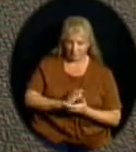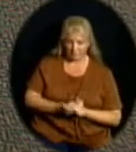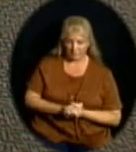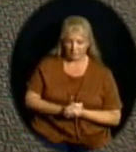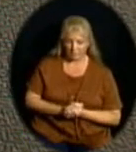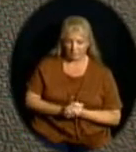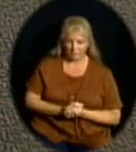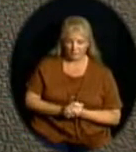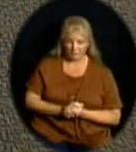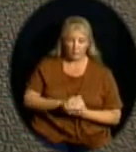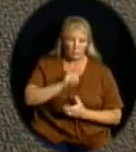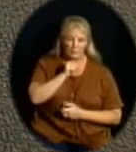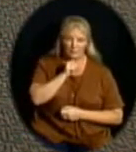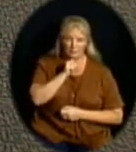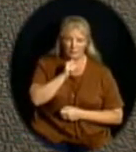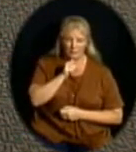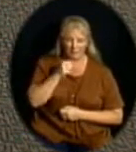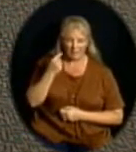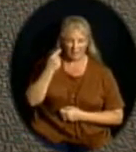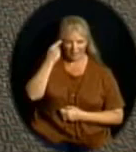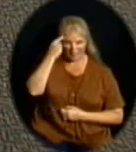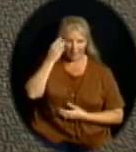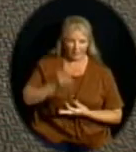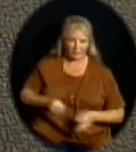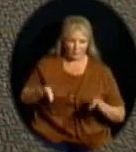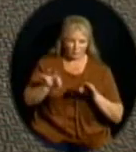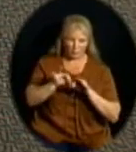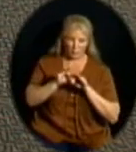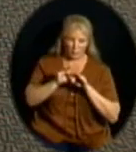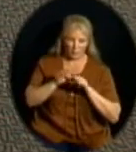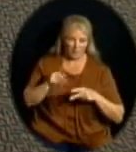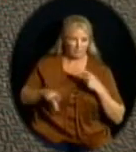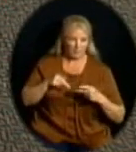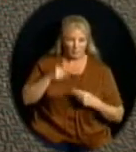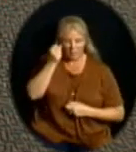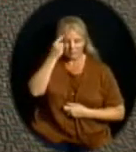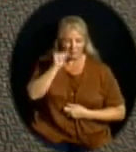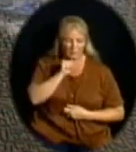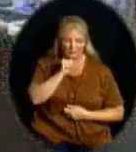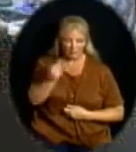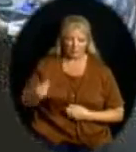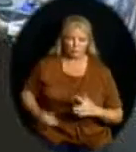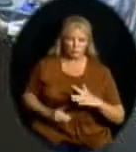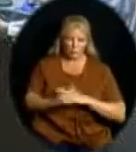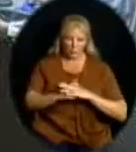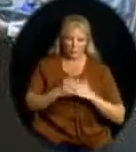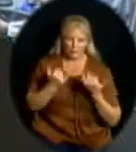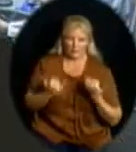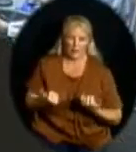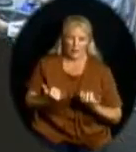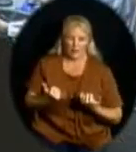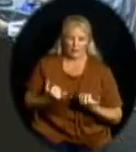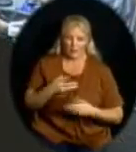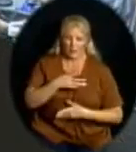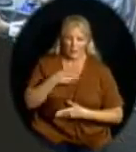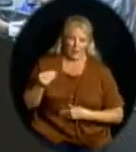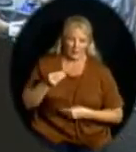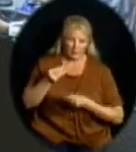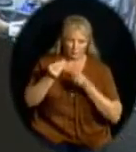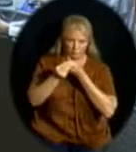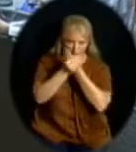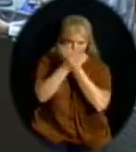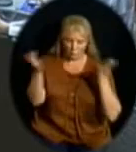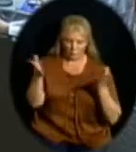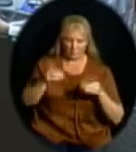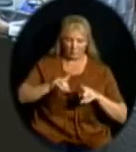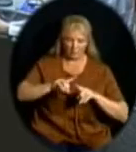we didn't all of a sudden just appear here this evening and decide to approve a budget. There's been a process, and it's been lengthy and it's been